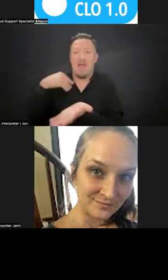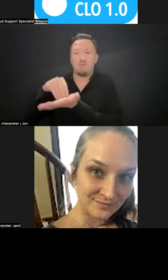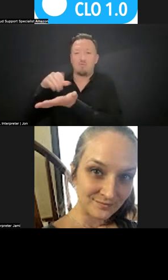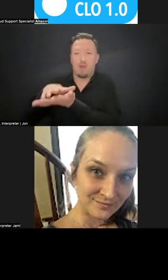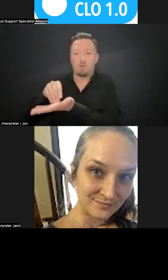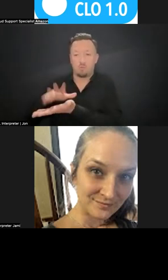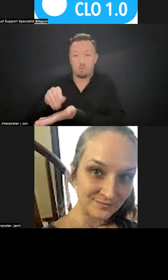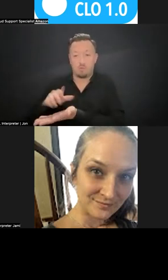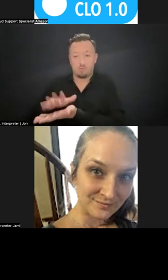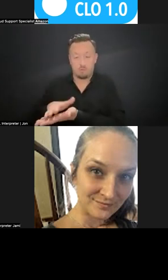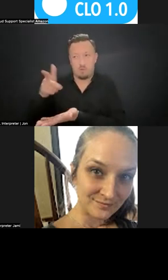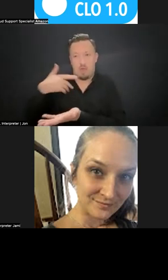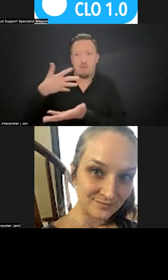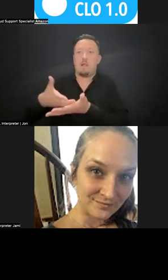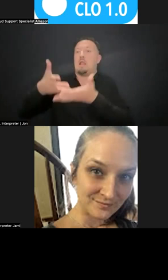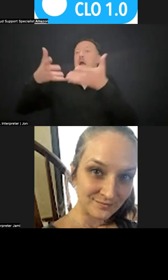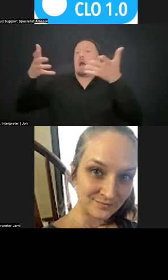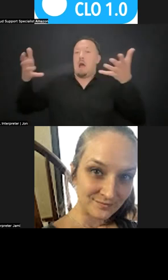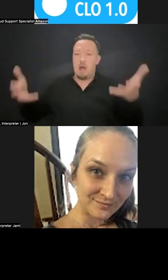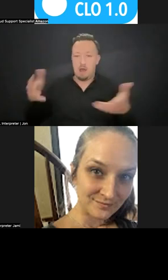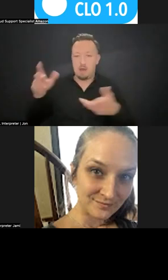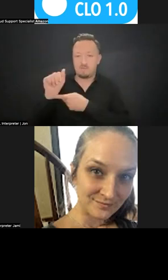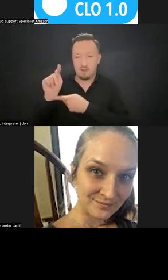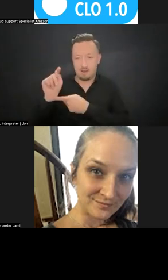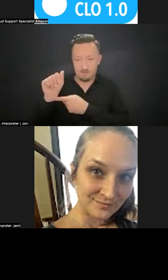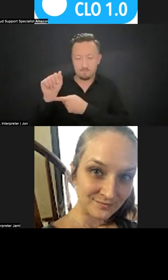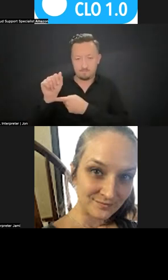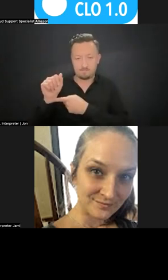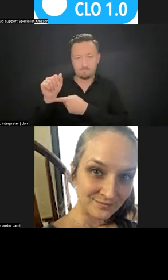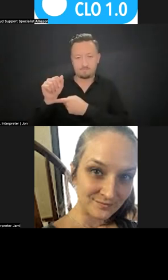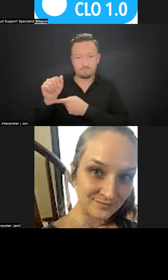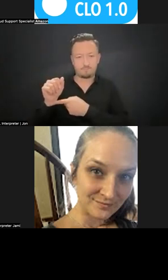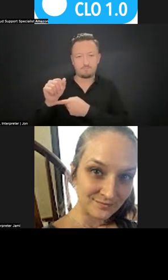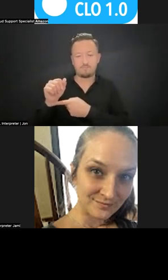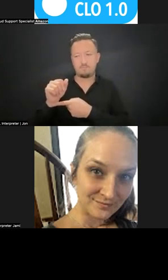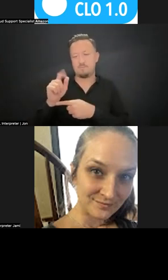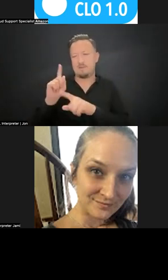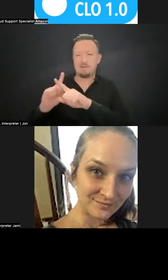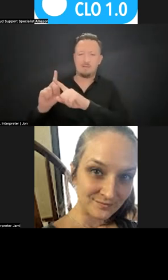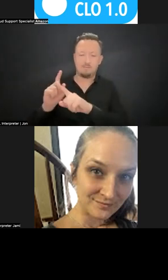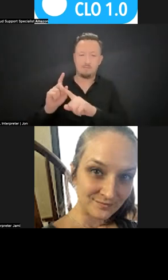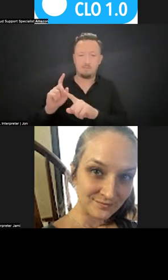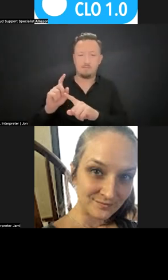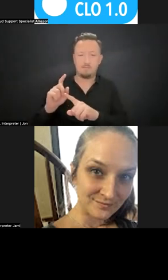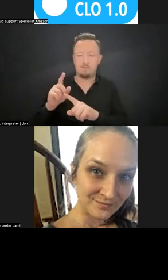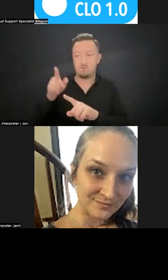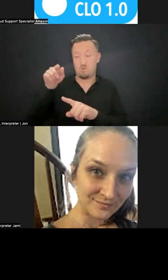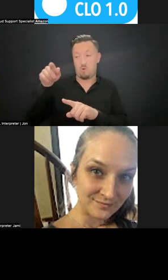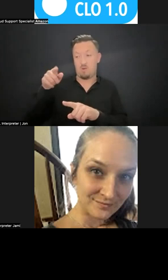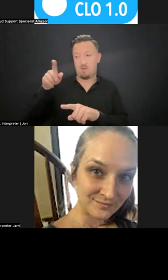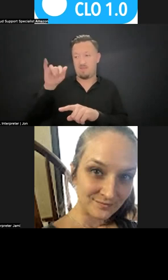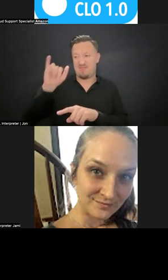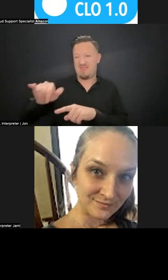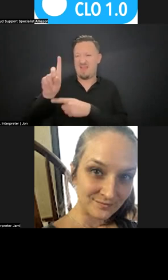large amounts of data on a certain factors from different folks, and make decisions on